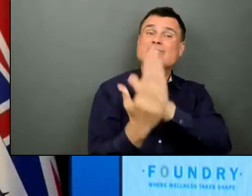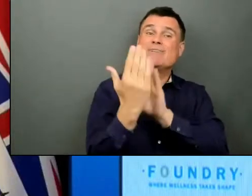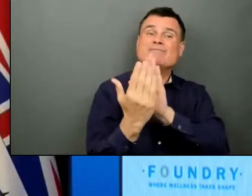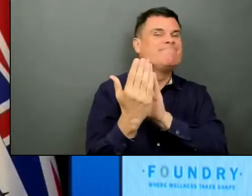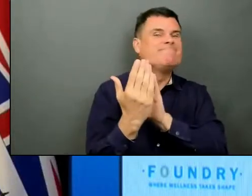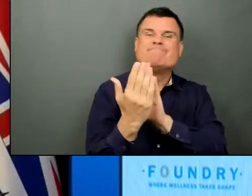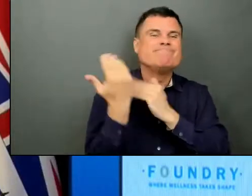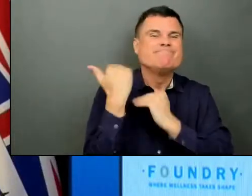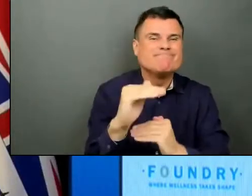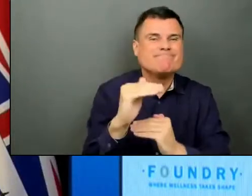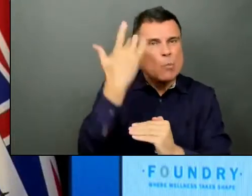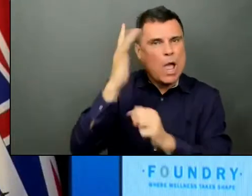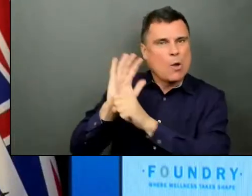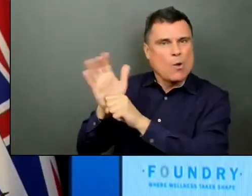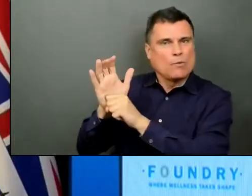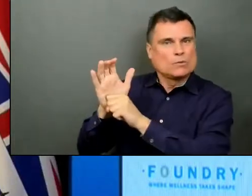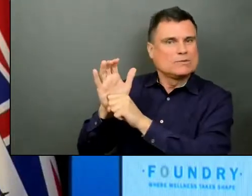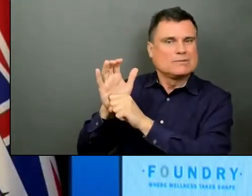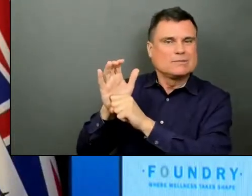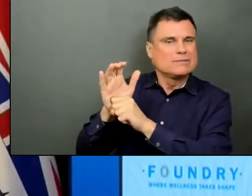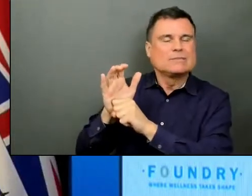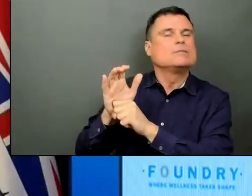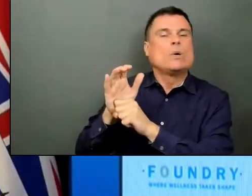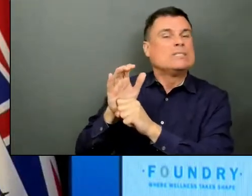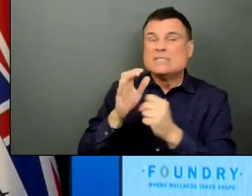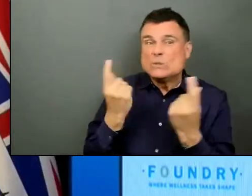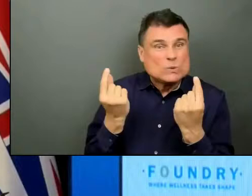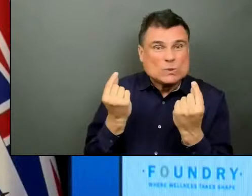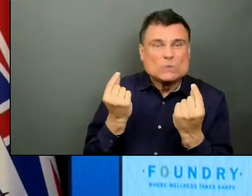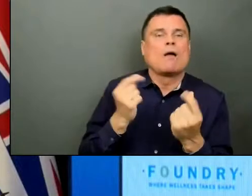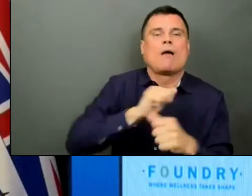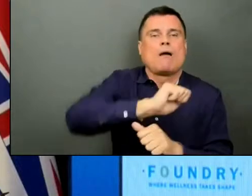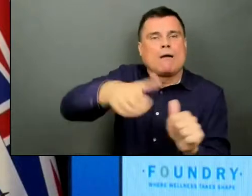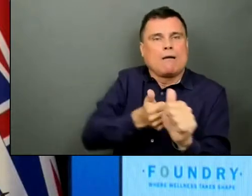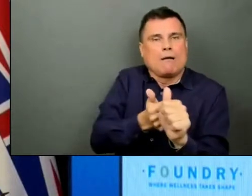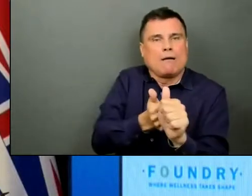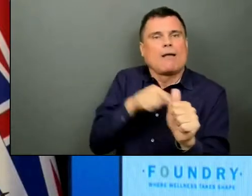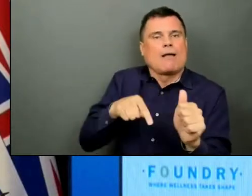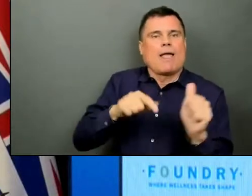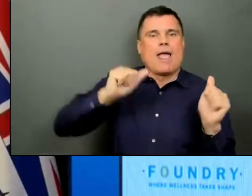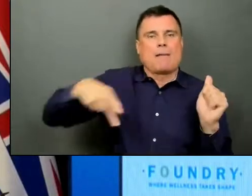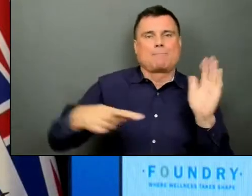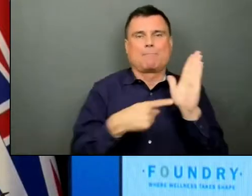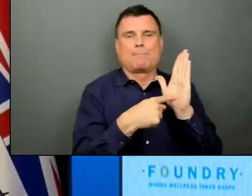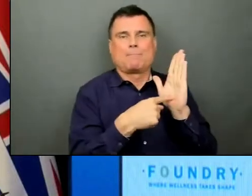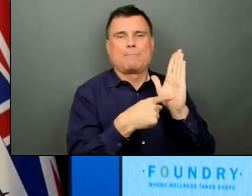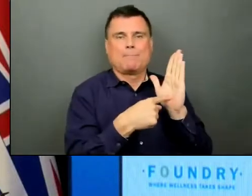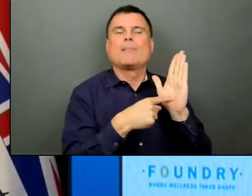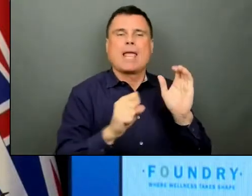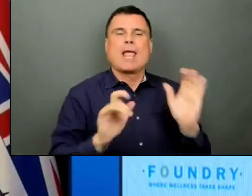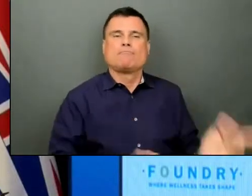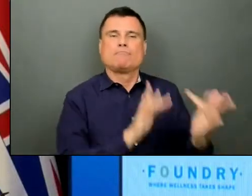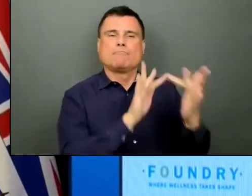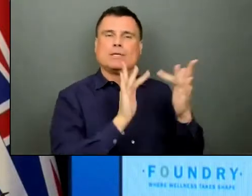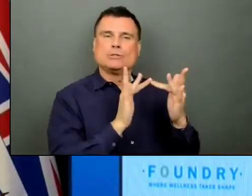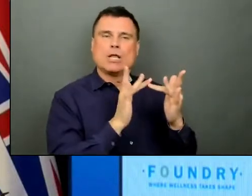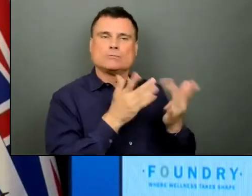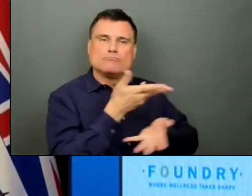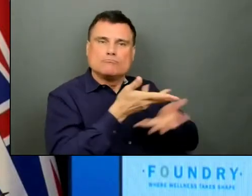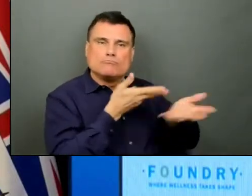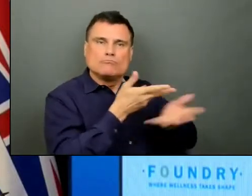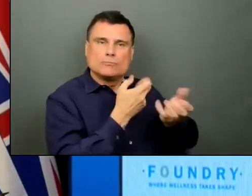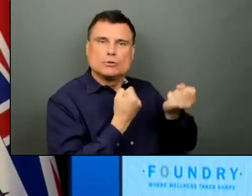made for youth by youth, so it gives them the opportunity to connect with peers for their own